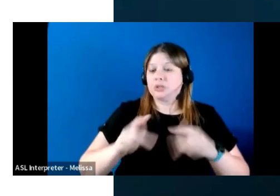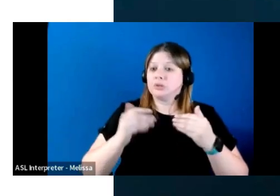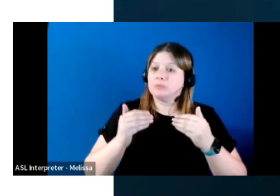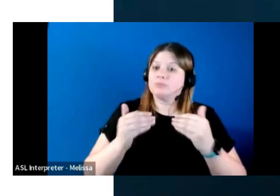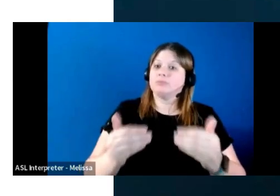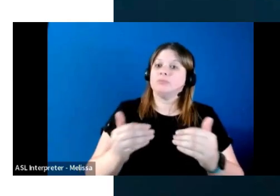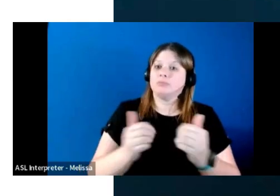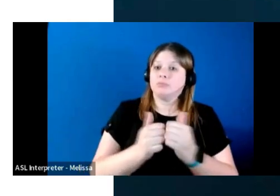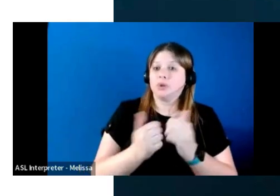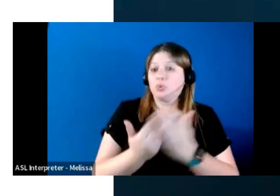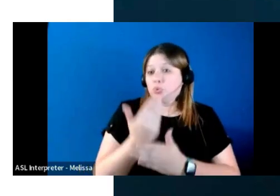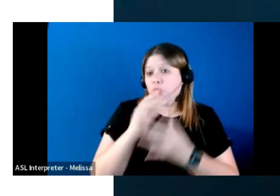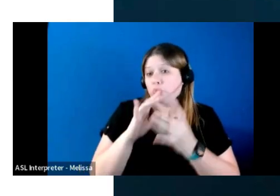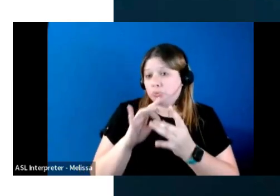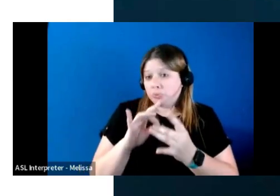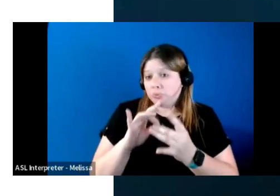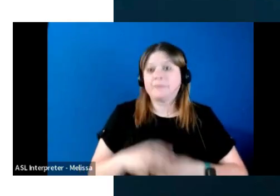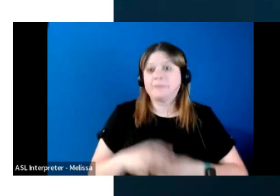relationship.